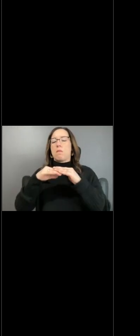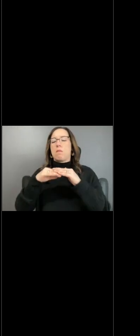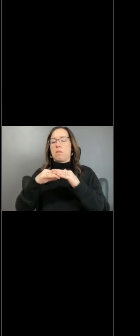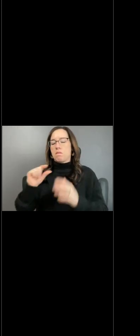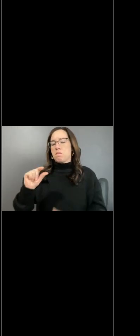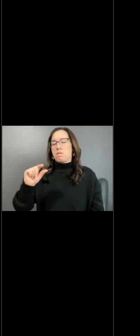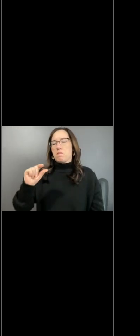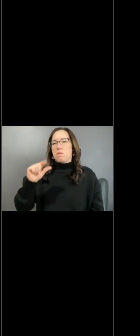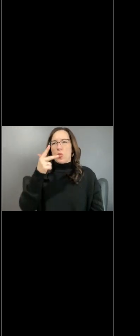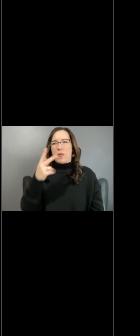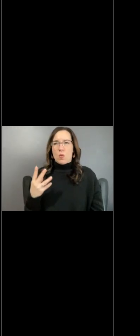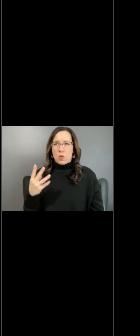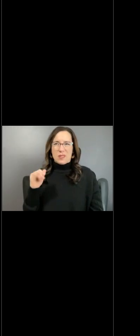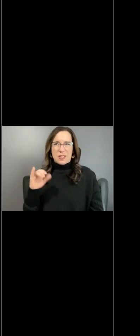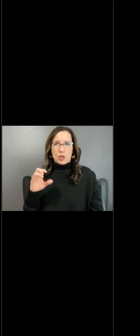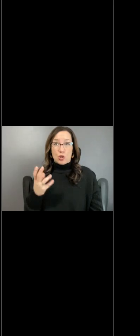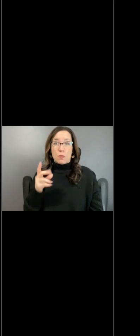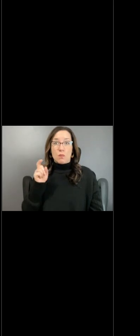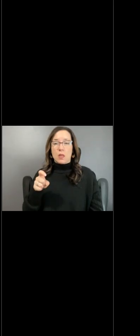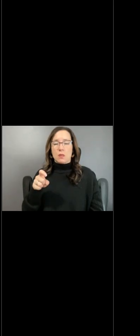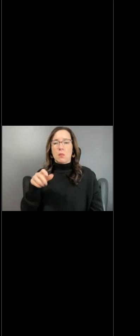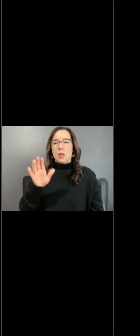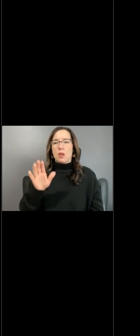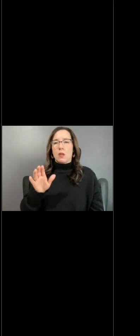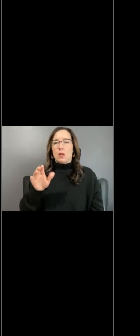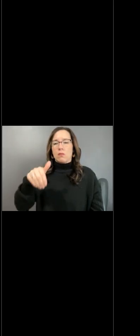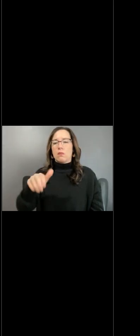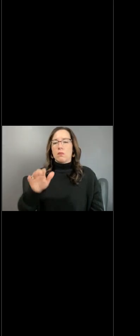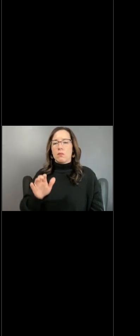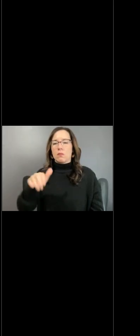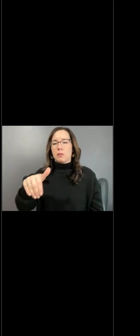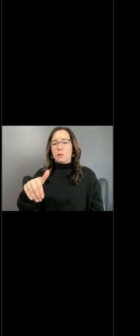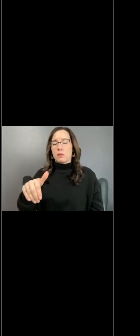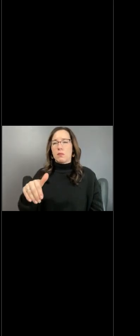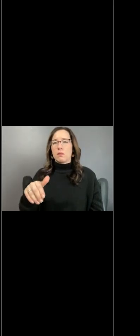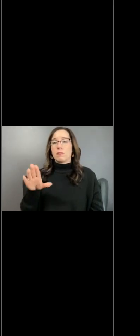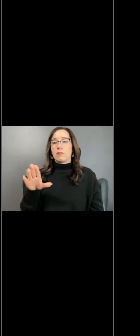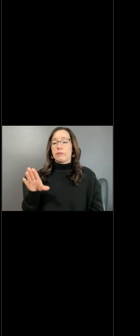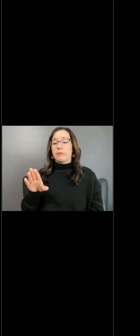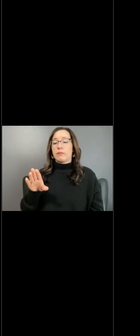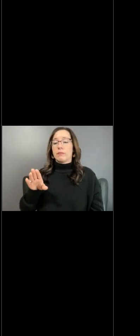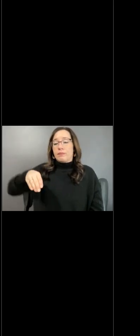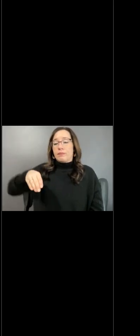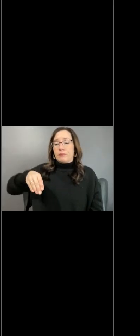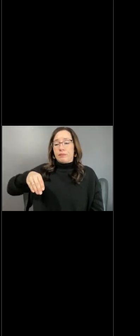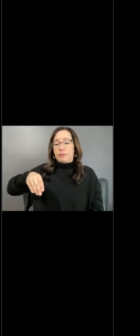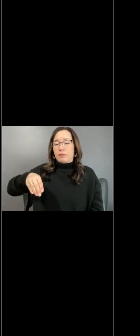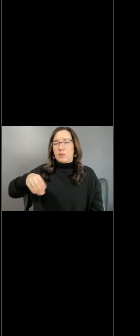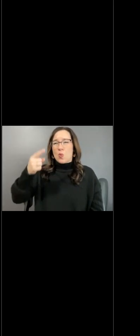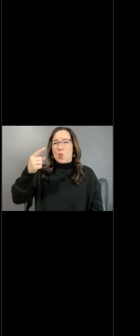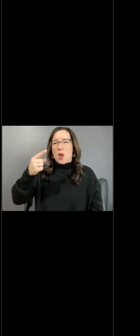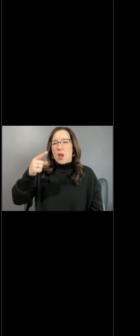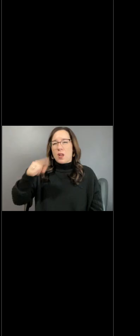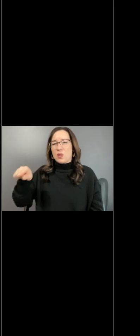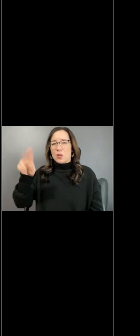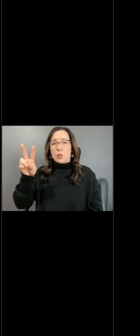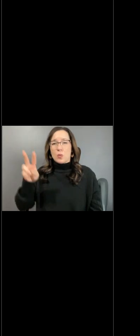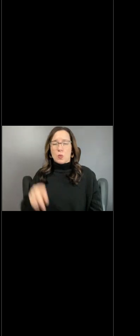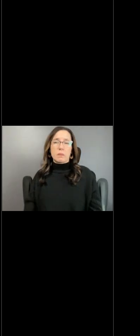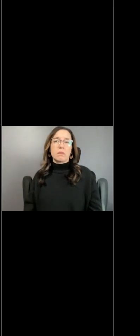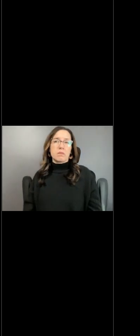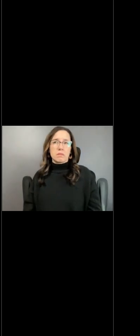must be beveled with a slope no greater than 1 to 2. And